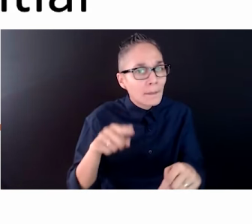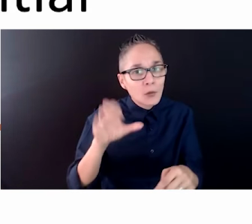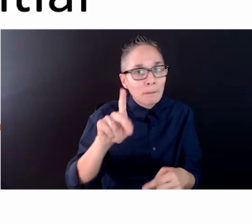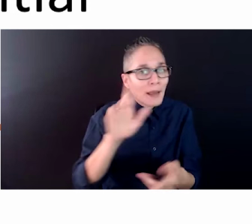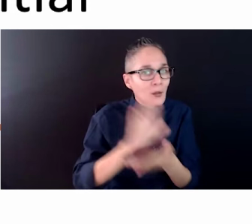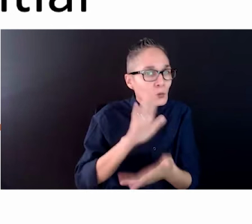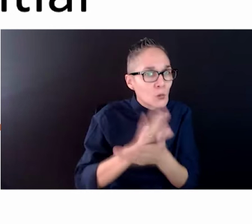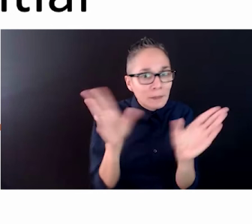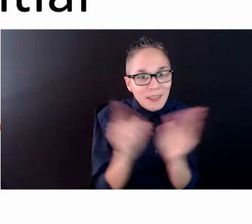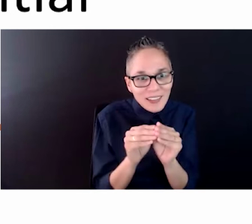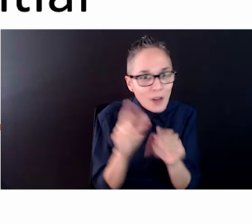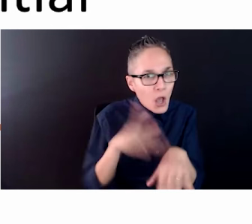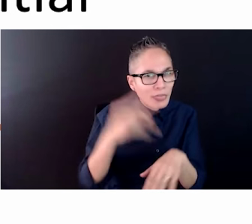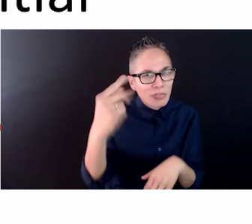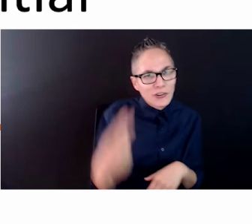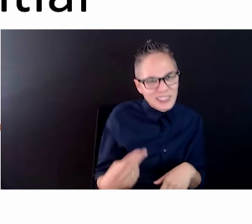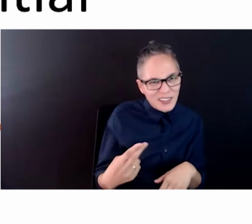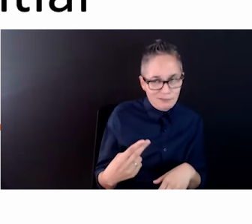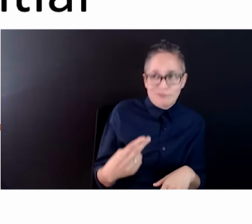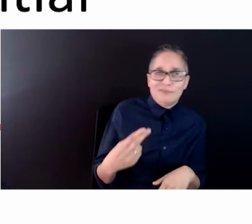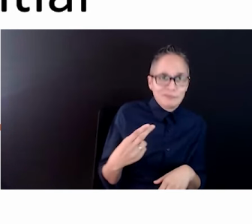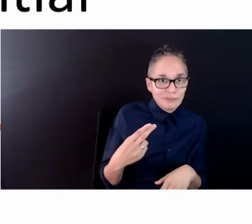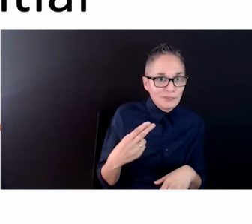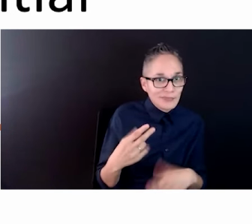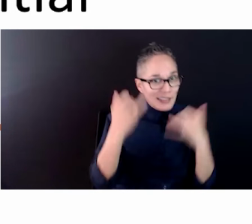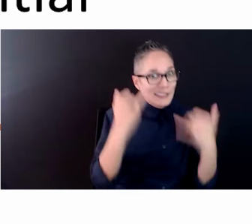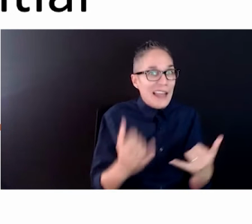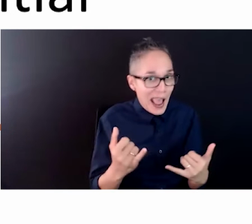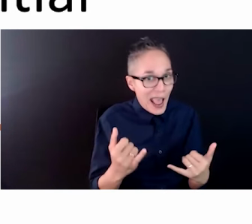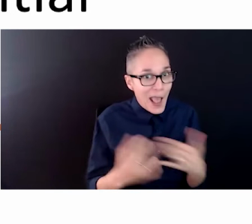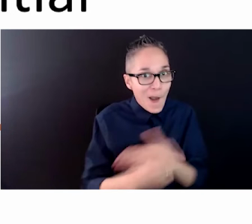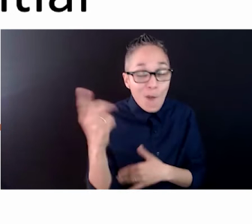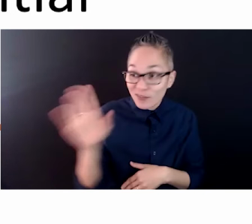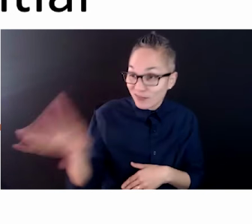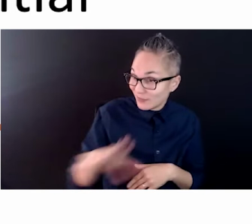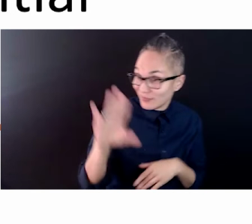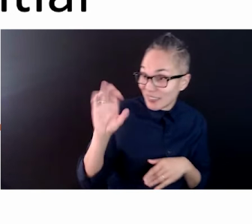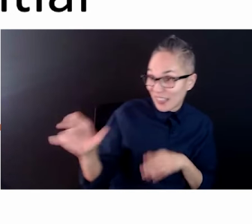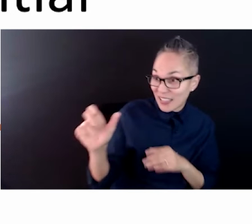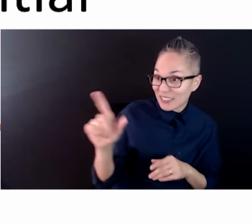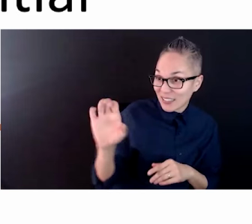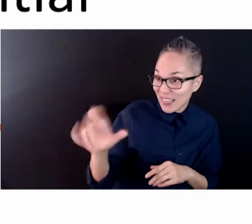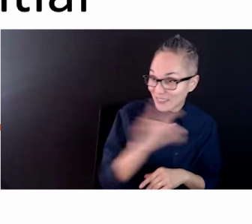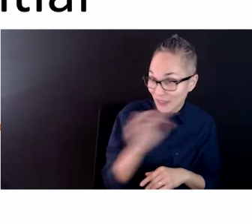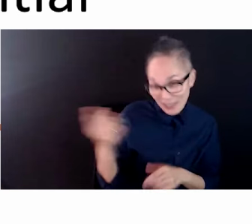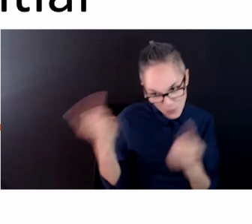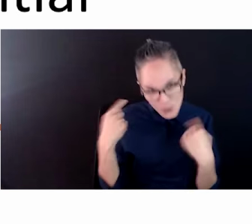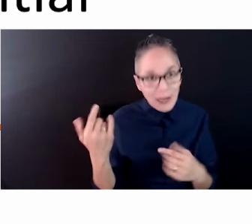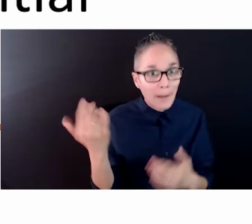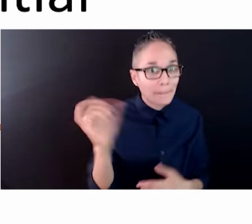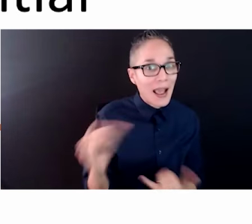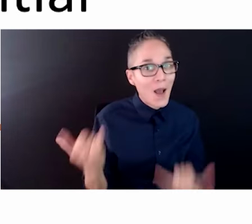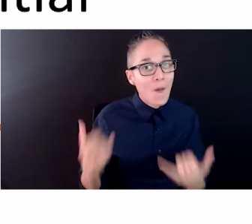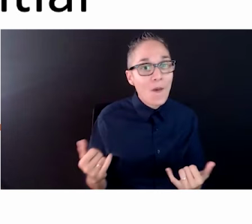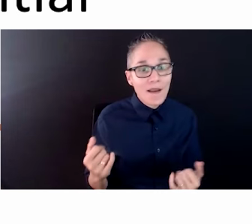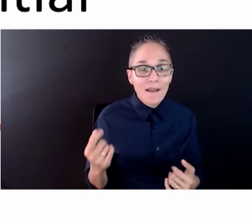Thursday. Yeah. And that took a long time. And now you look and say, guess what, classified? You get to come too. Now we